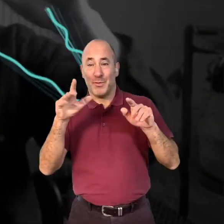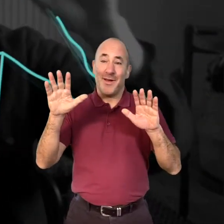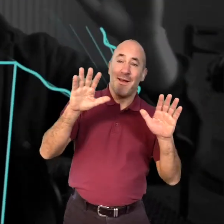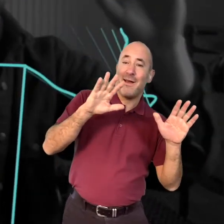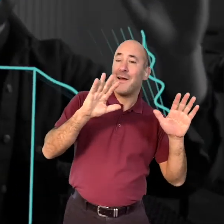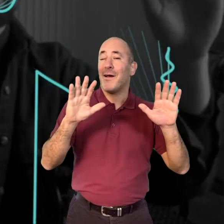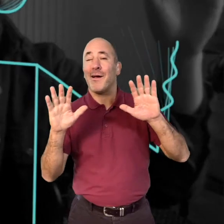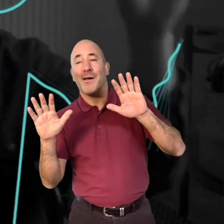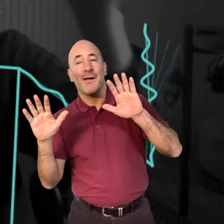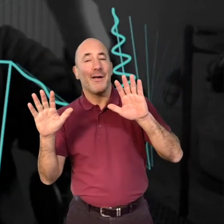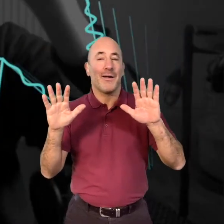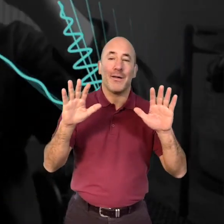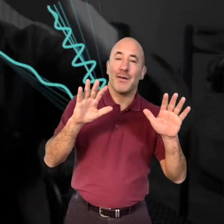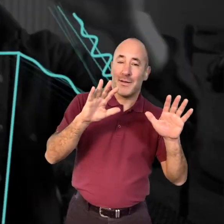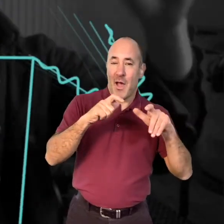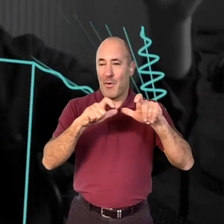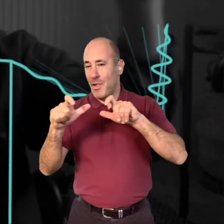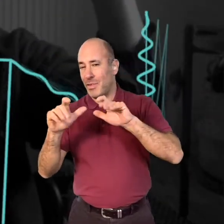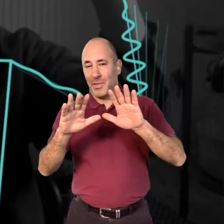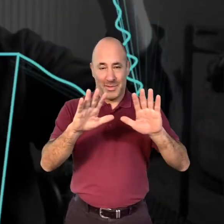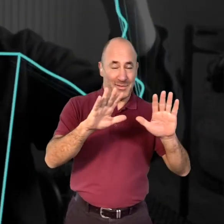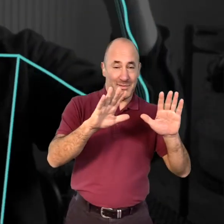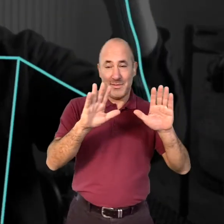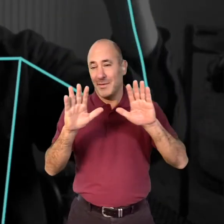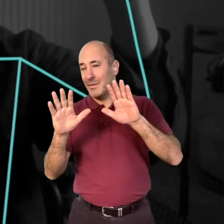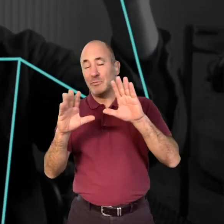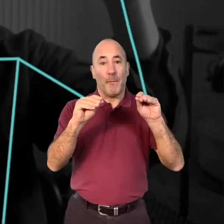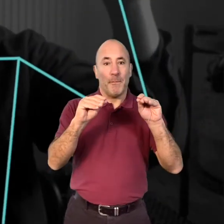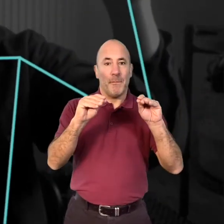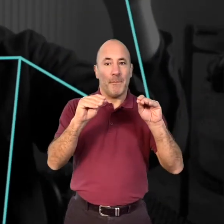And what you can do is sway and then stop.